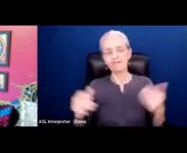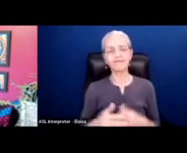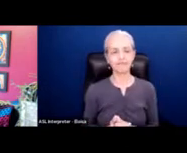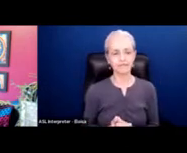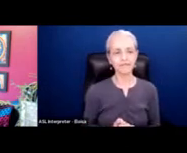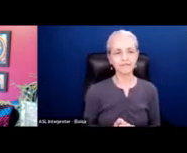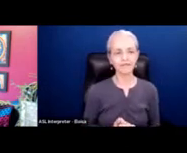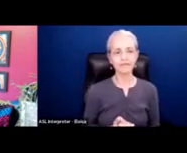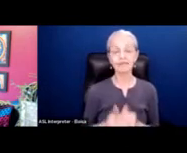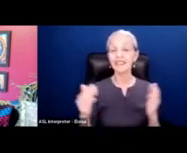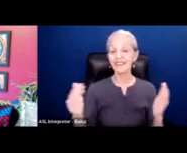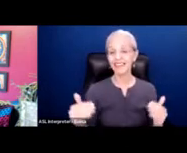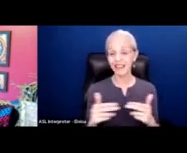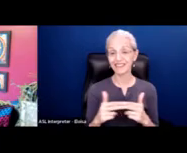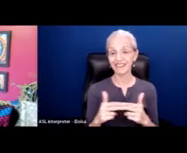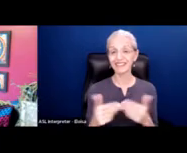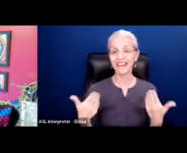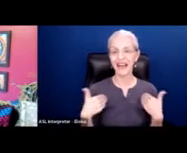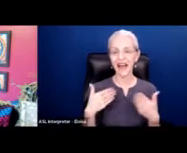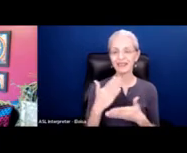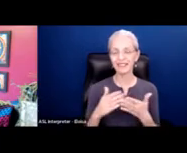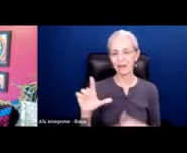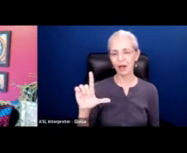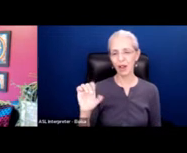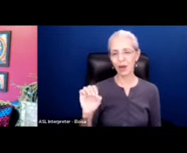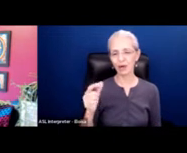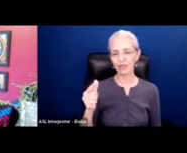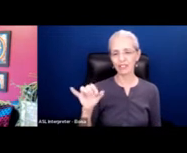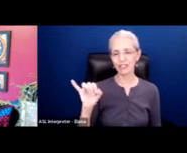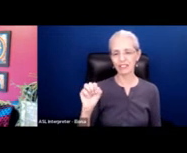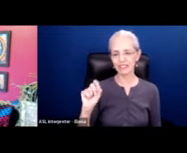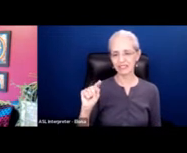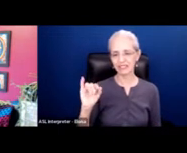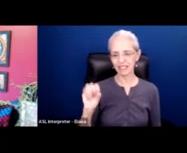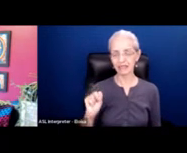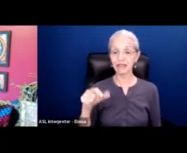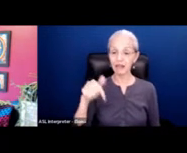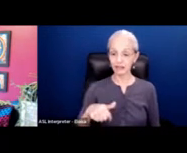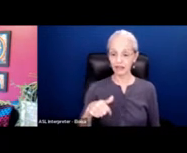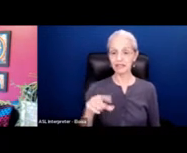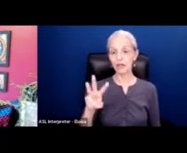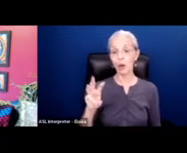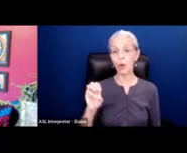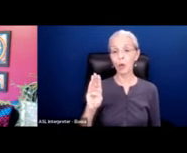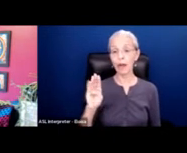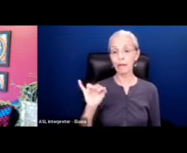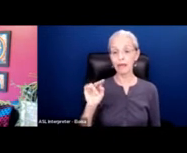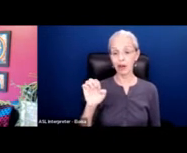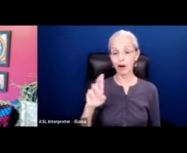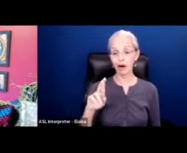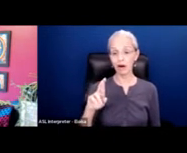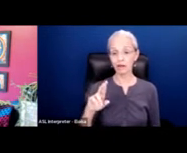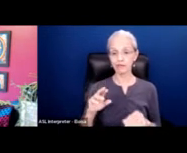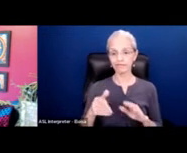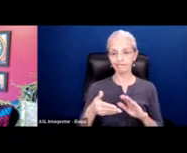So on the next slide, we have some logistics. This is a webinar format, so you will not be able to